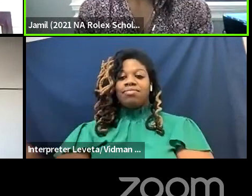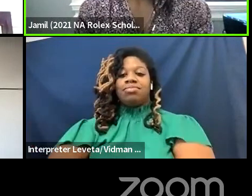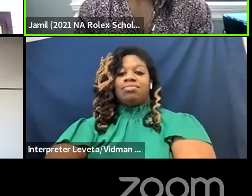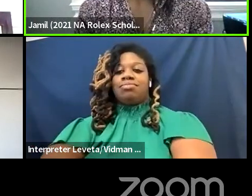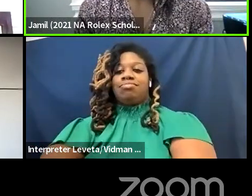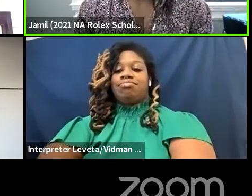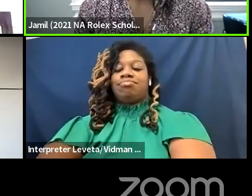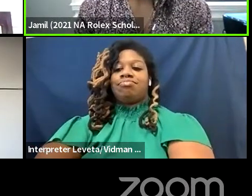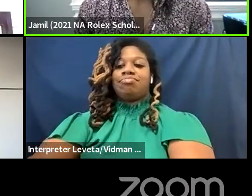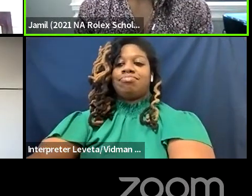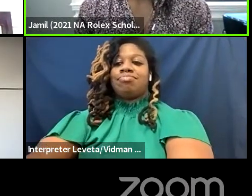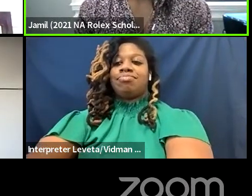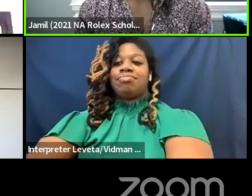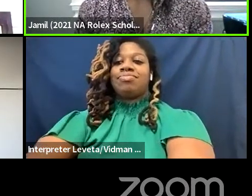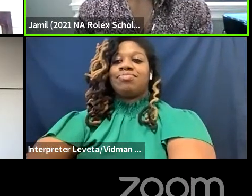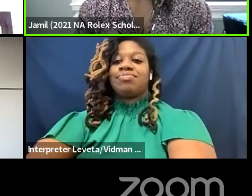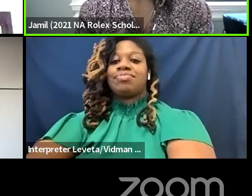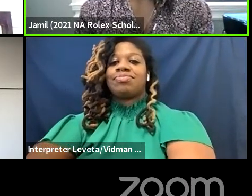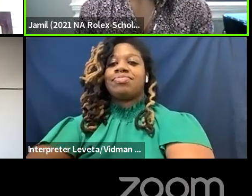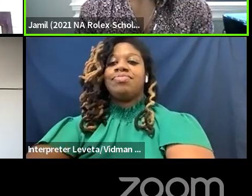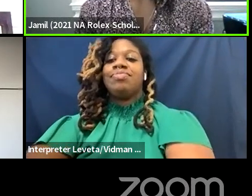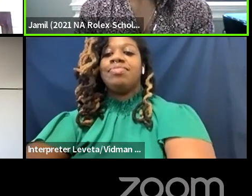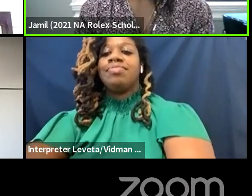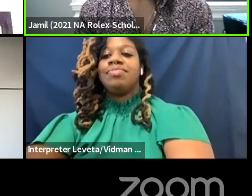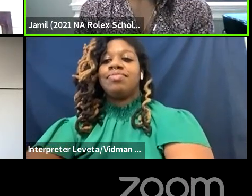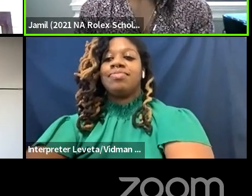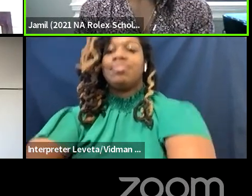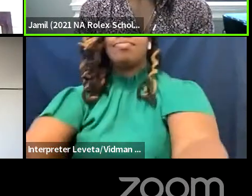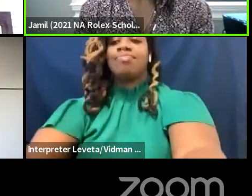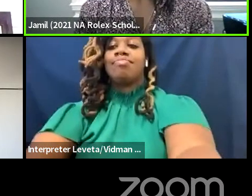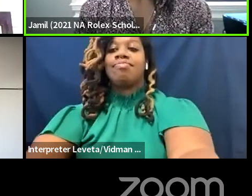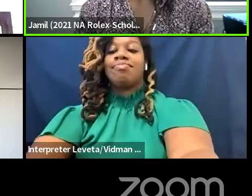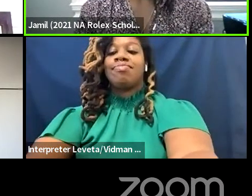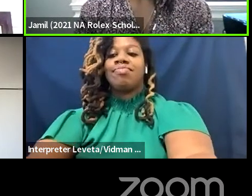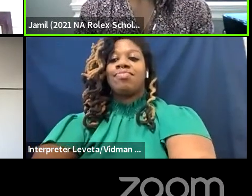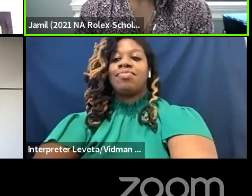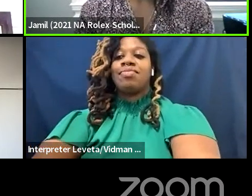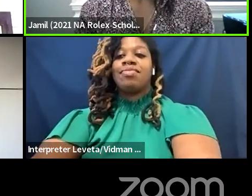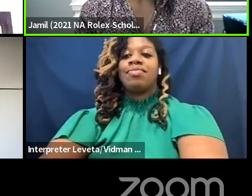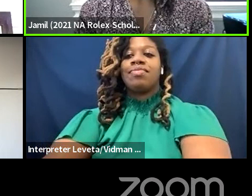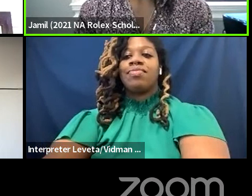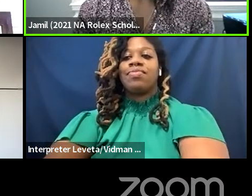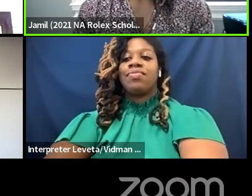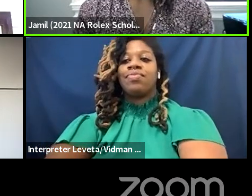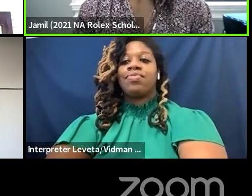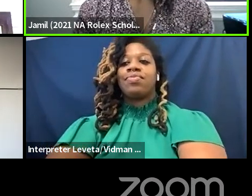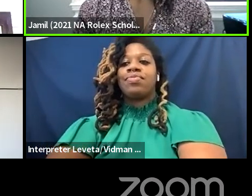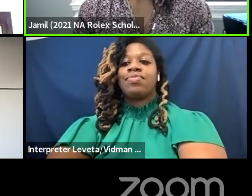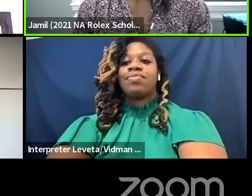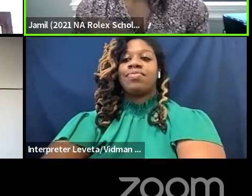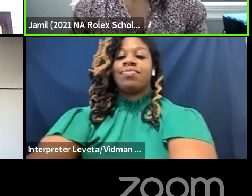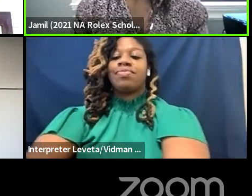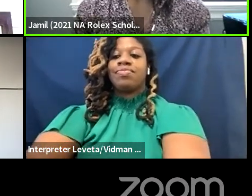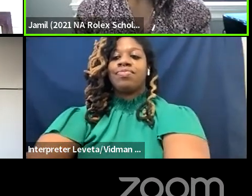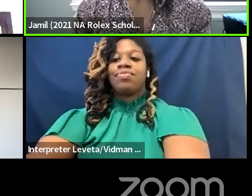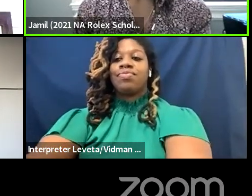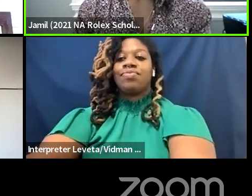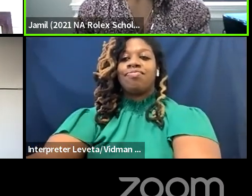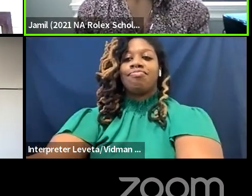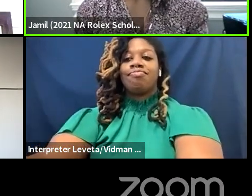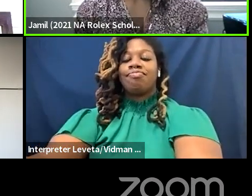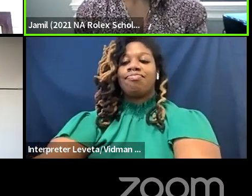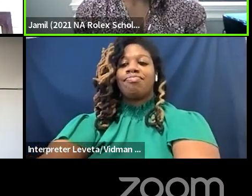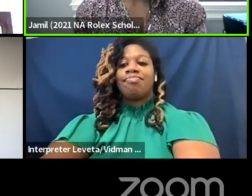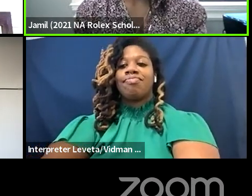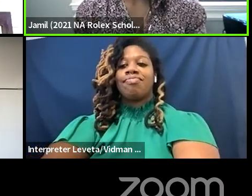kind of stand by is the things that we fear tend to be the things that are the most worthwhile, which is one of the reasons why